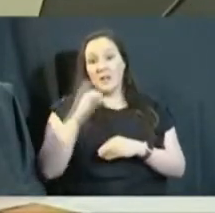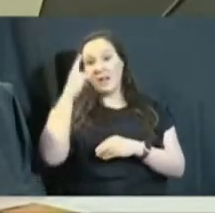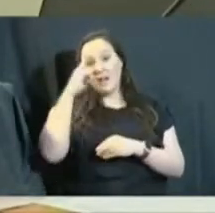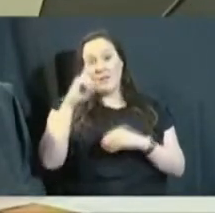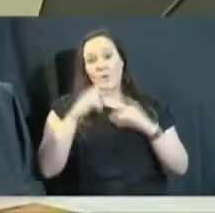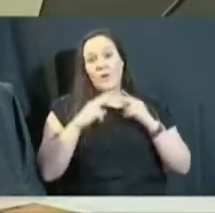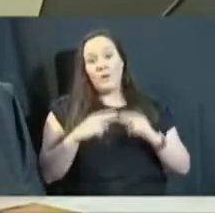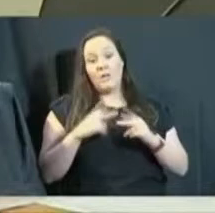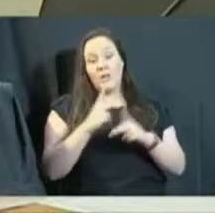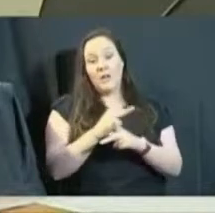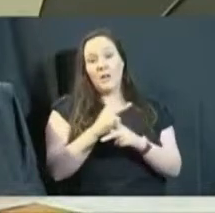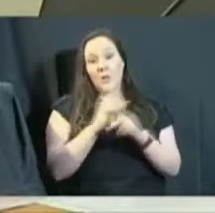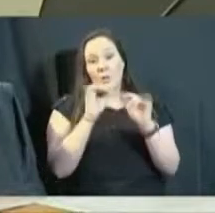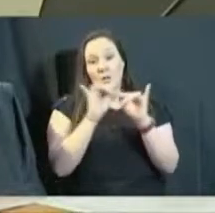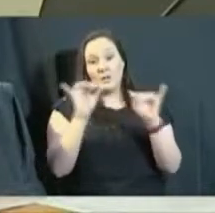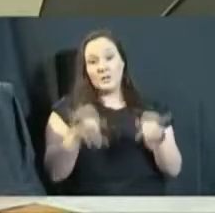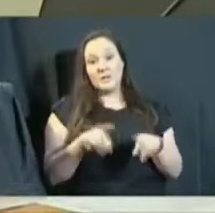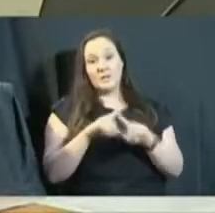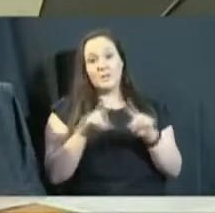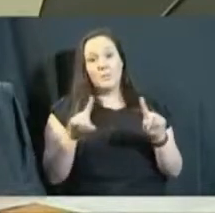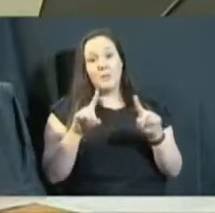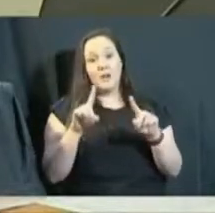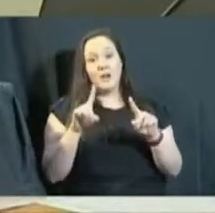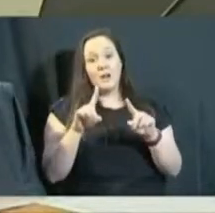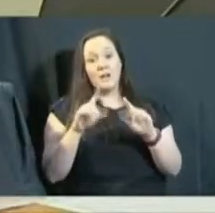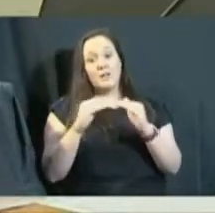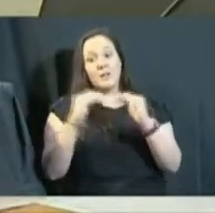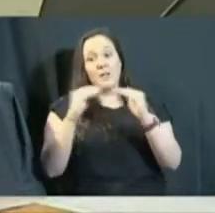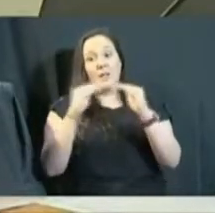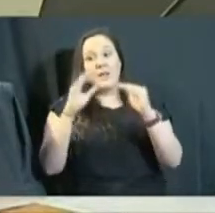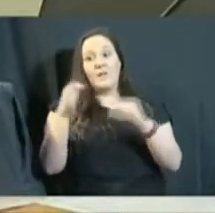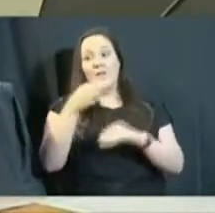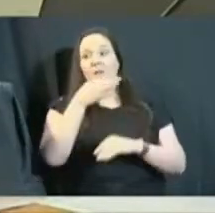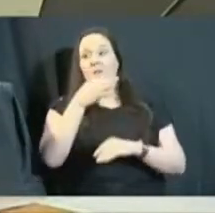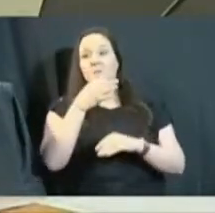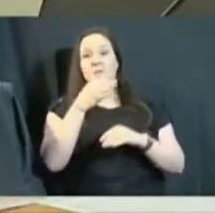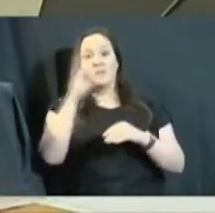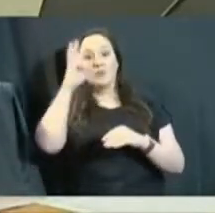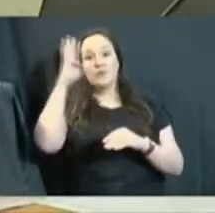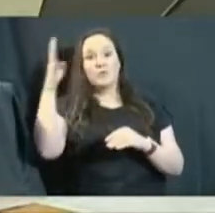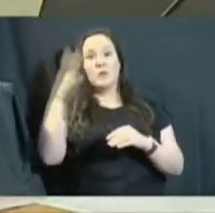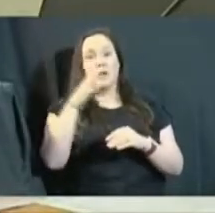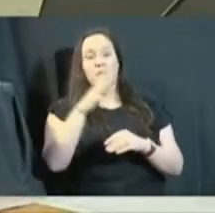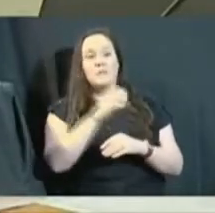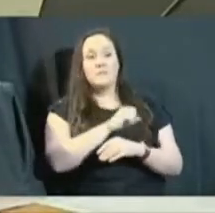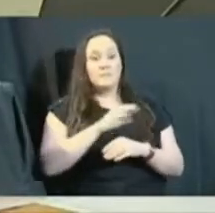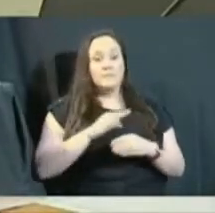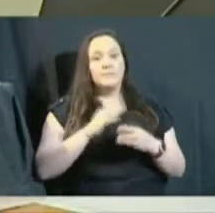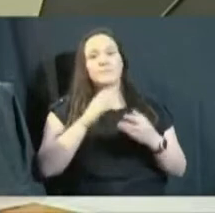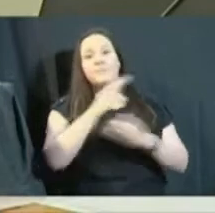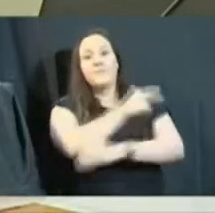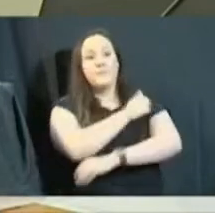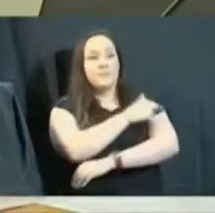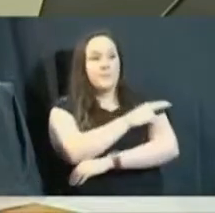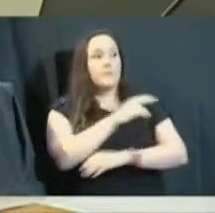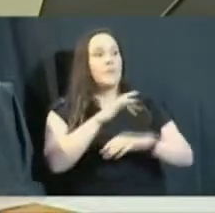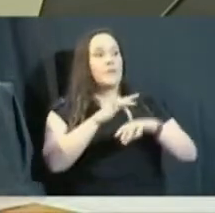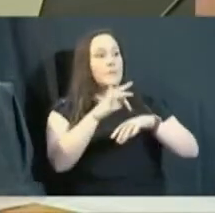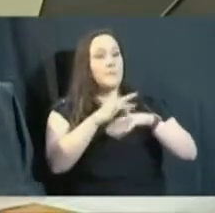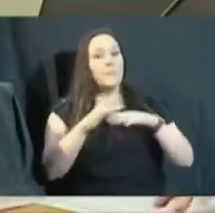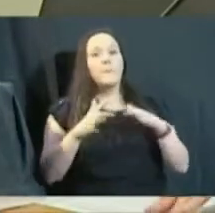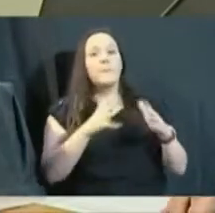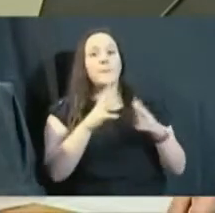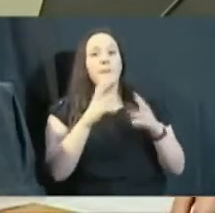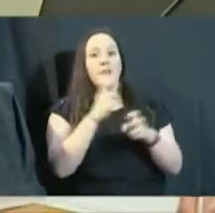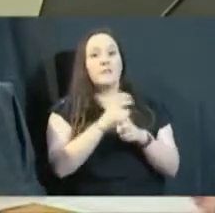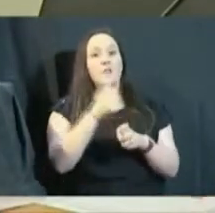system, but creating, because of the level of expertise required, creating a staffed ICU bed is harder to do